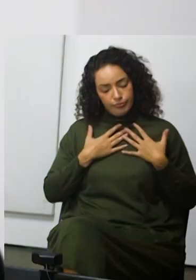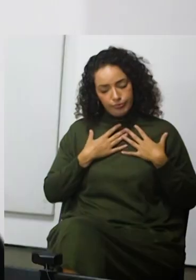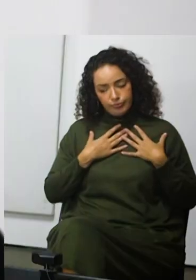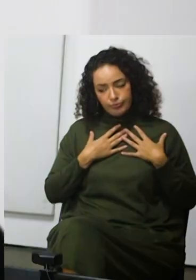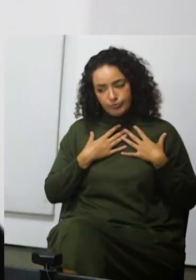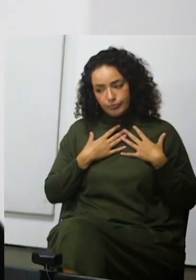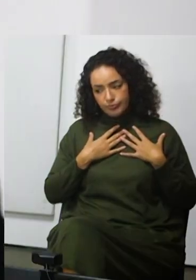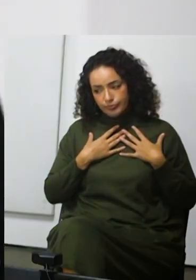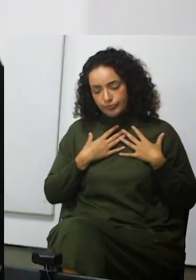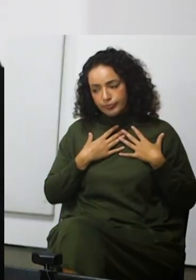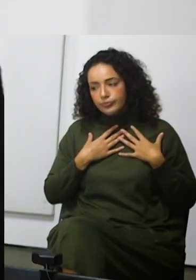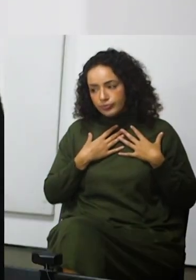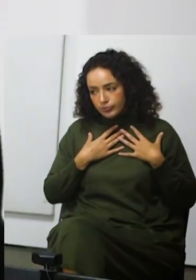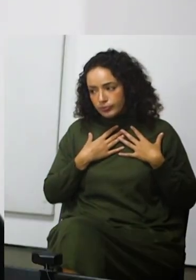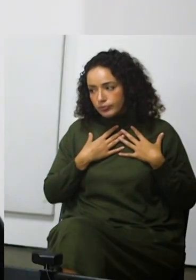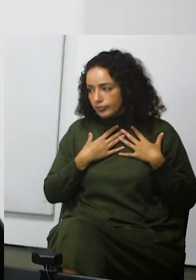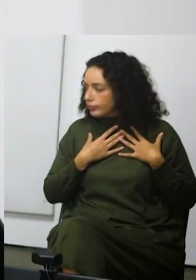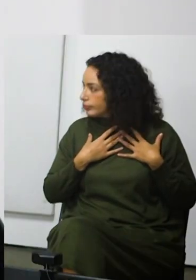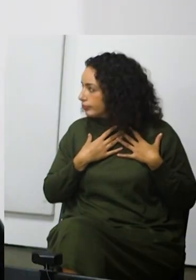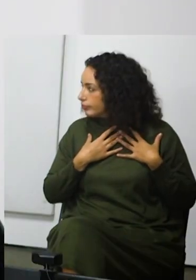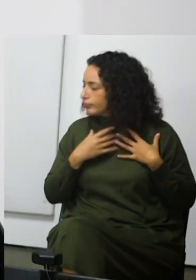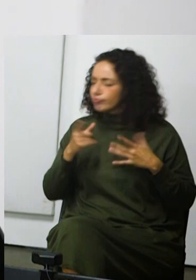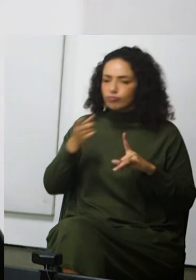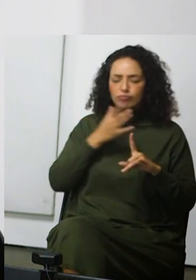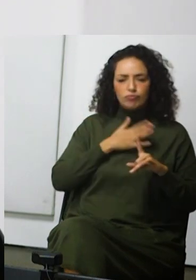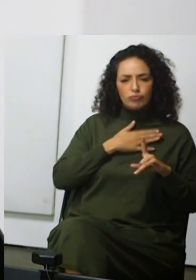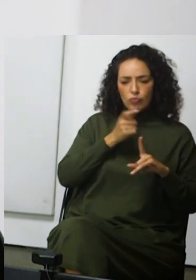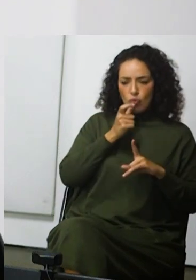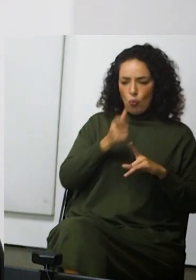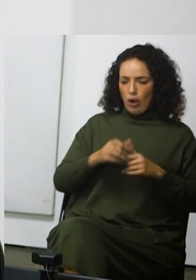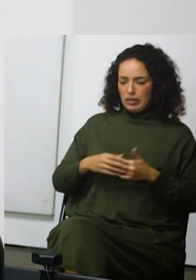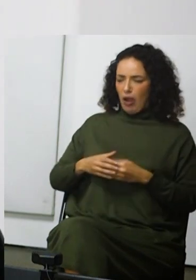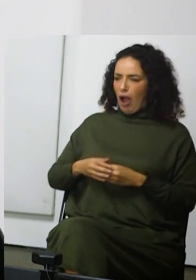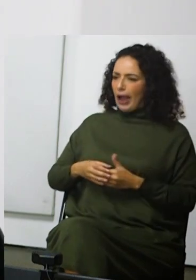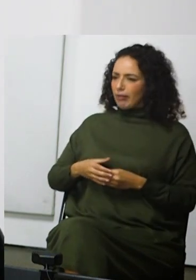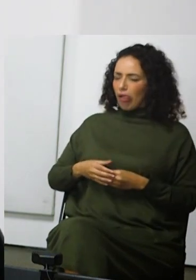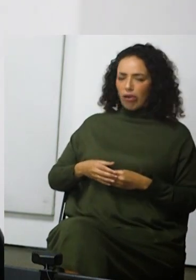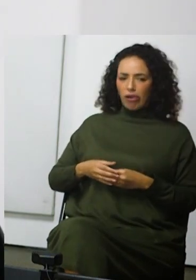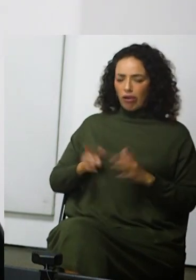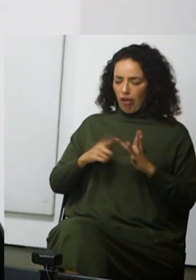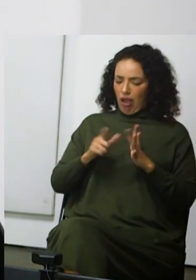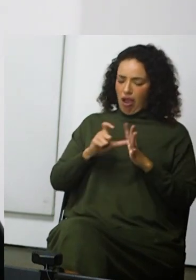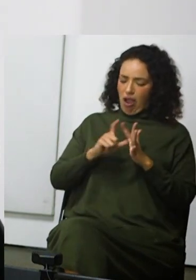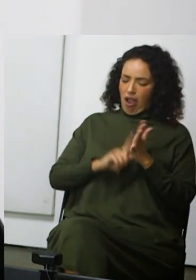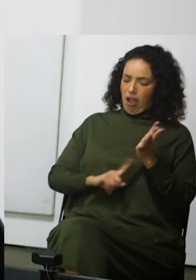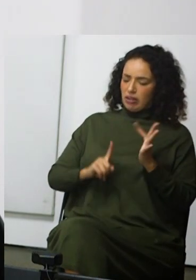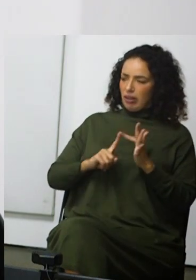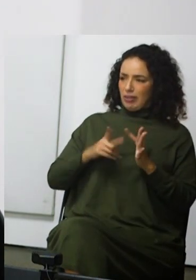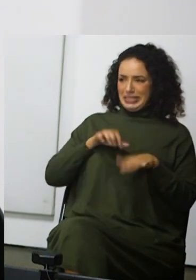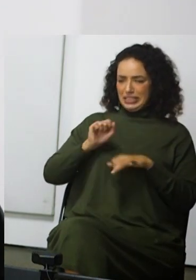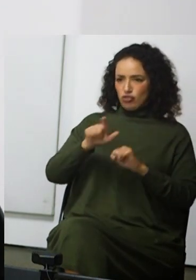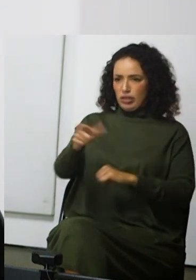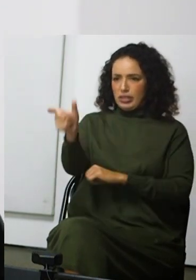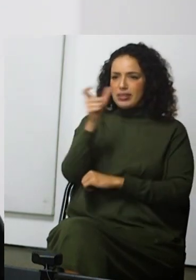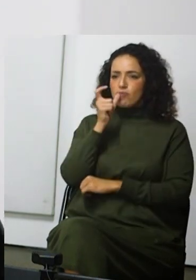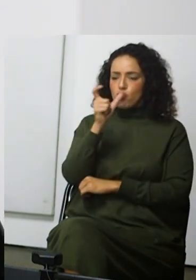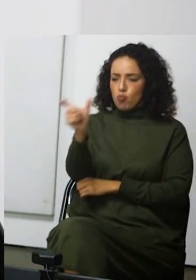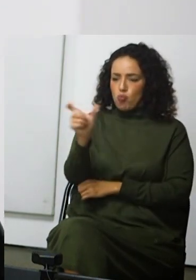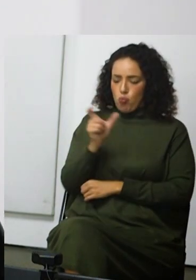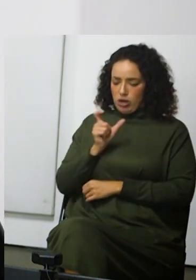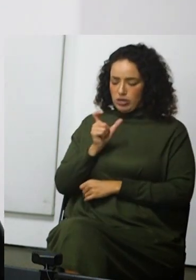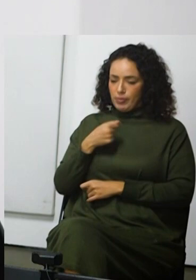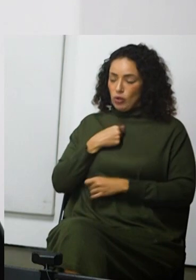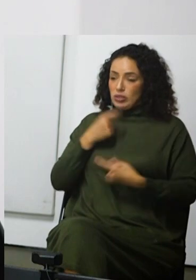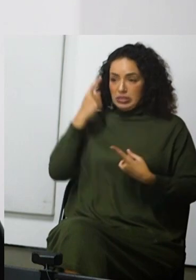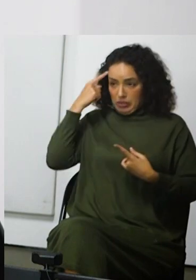felt to reflect the word idleness. I think I struggle with it quite a lot because I think in order to make my practice sustainable,